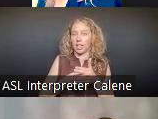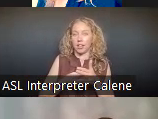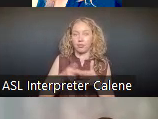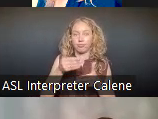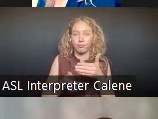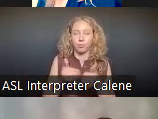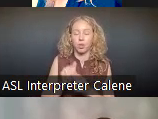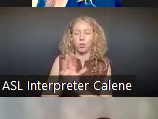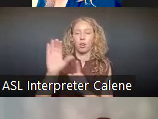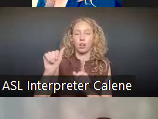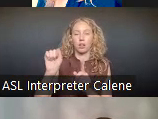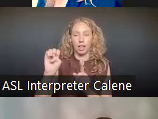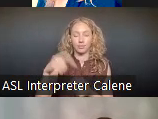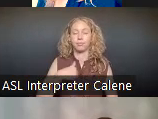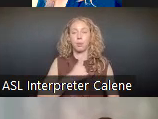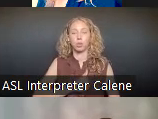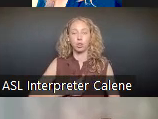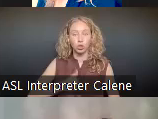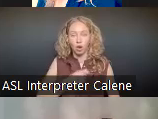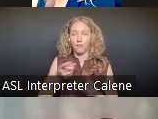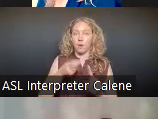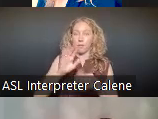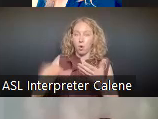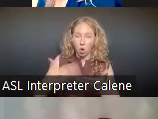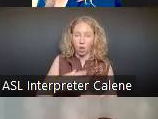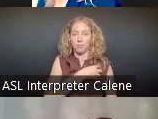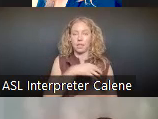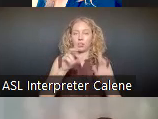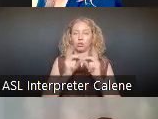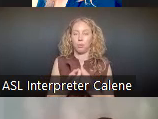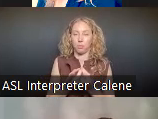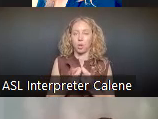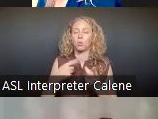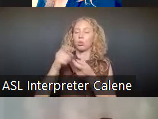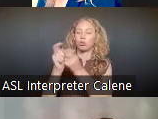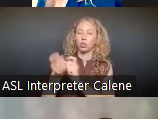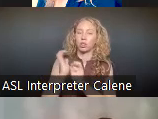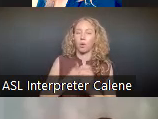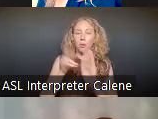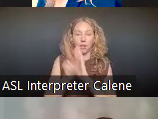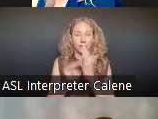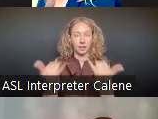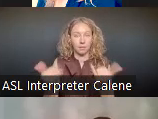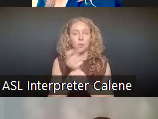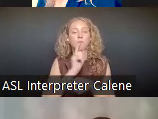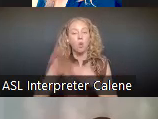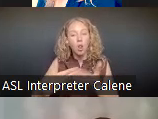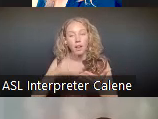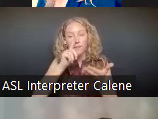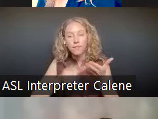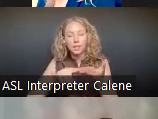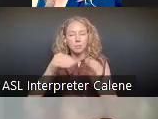I apologize on behalf of the police department. We are changing our policies to ensure that all investigations are